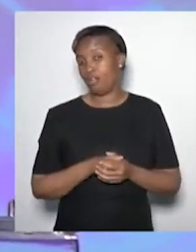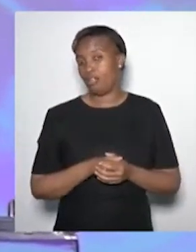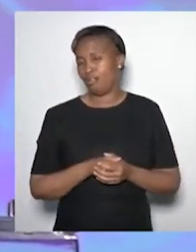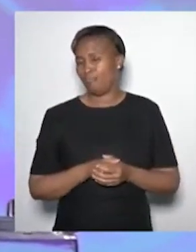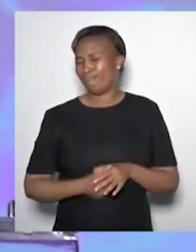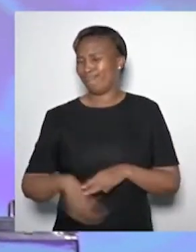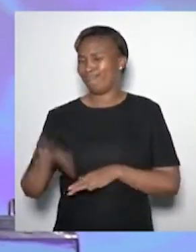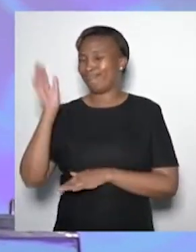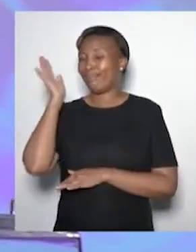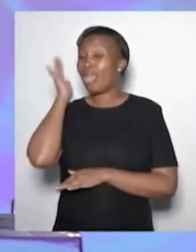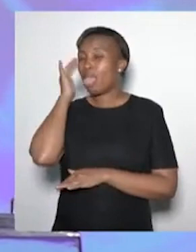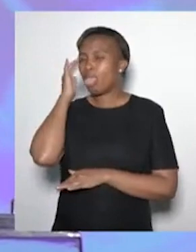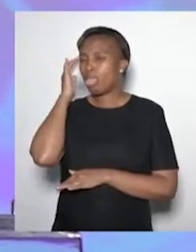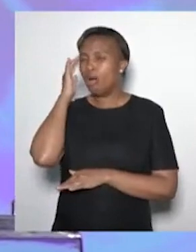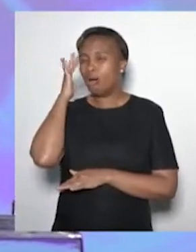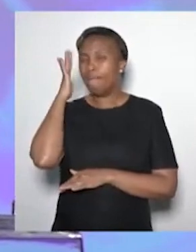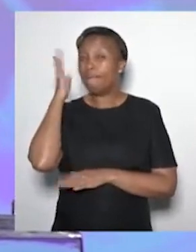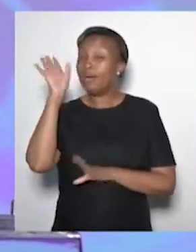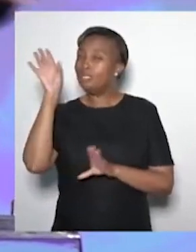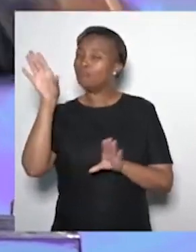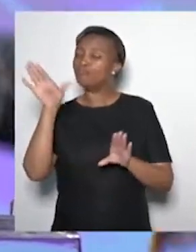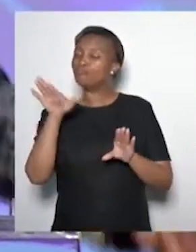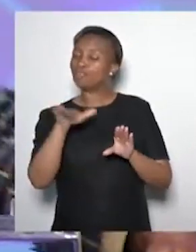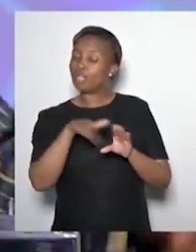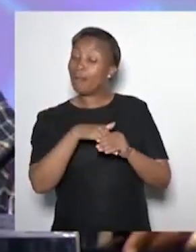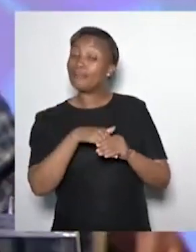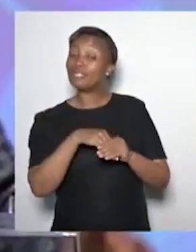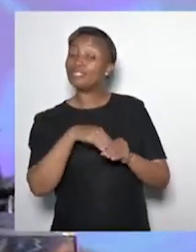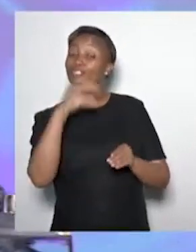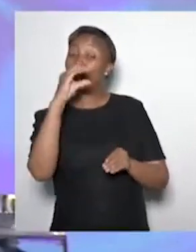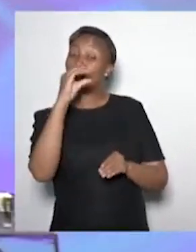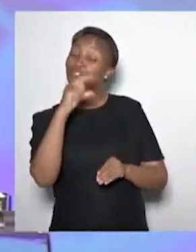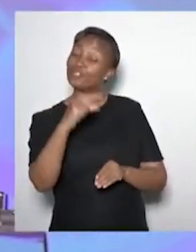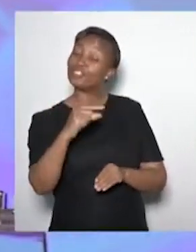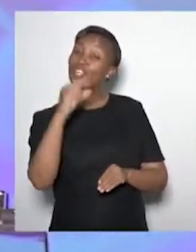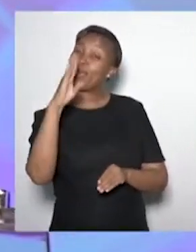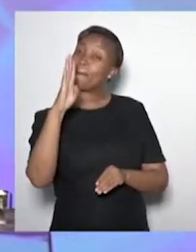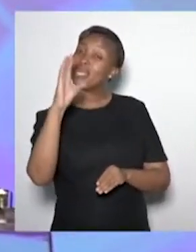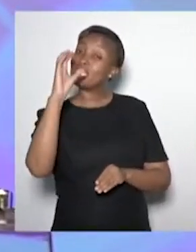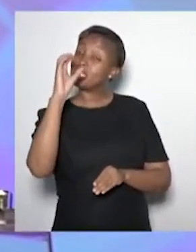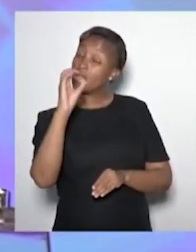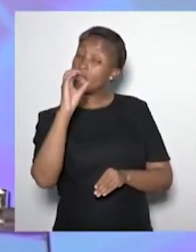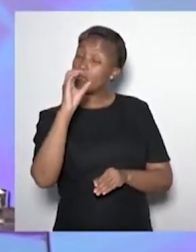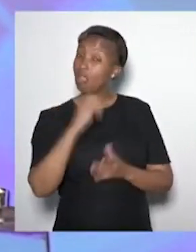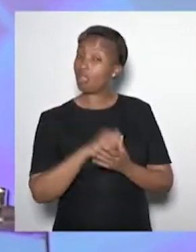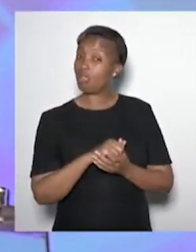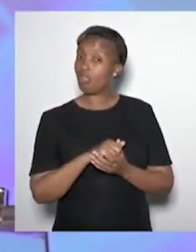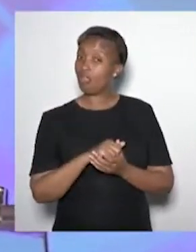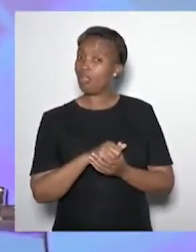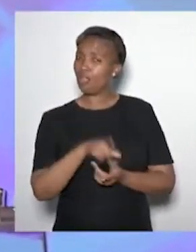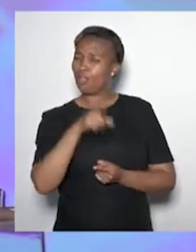Did you know that just by entering Grace Bible Church, you are in an arena